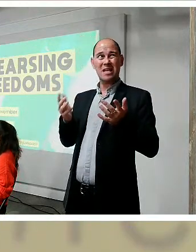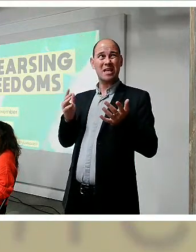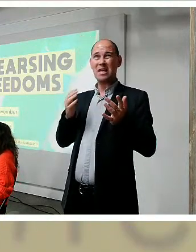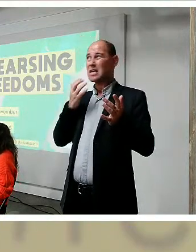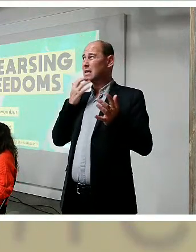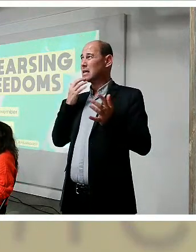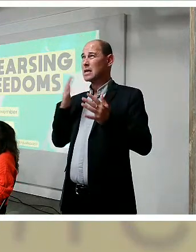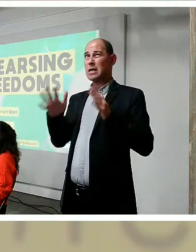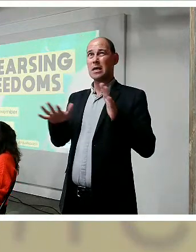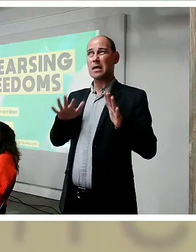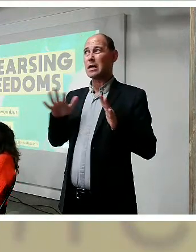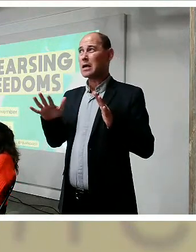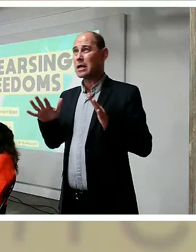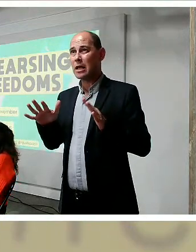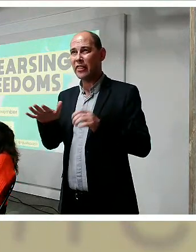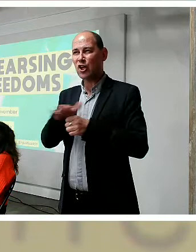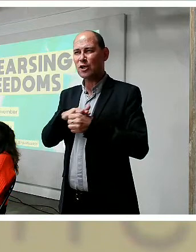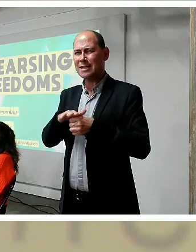poorly.